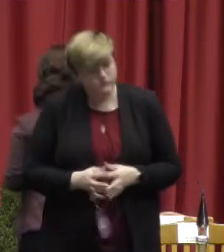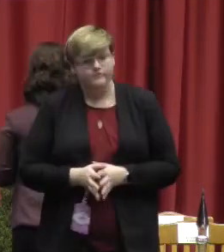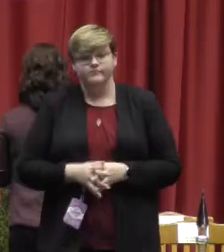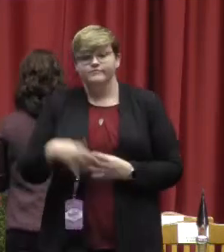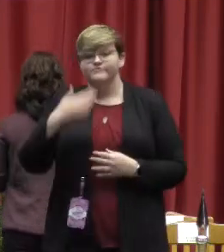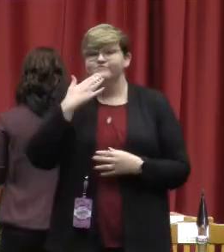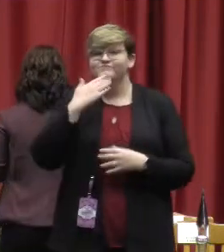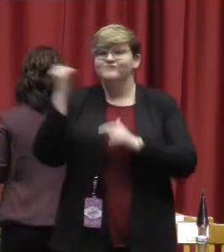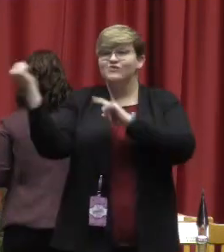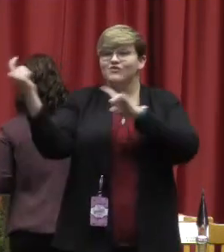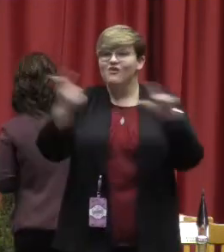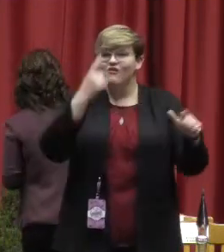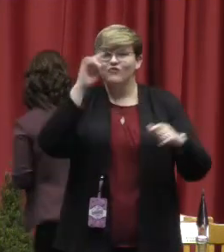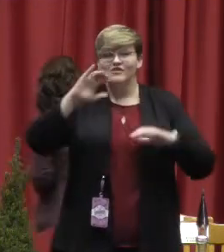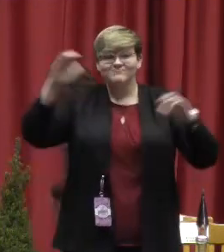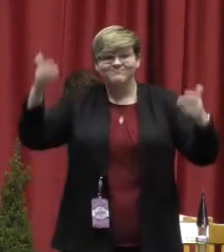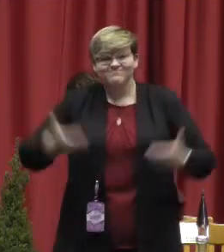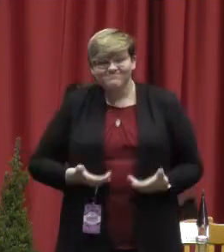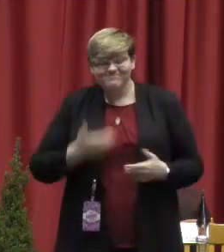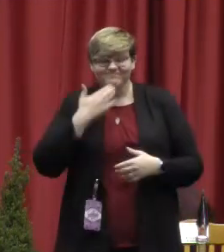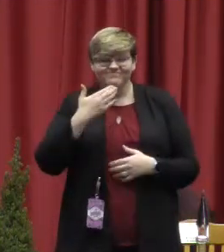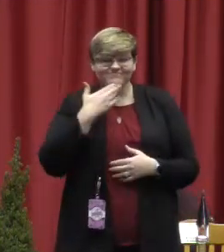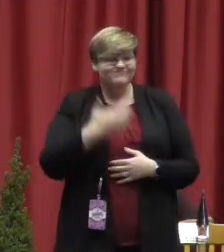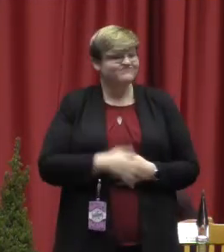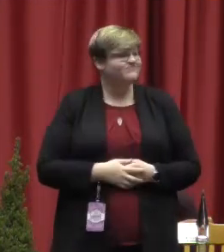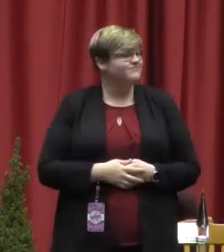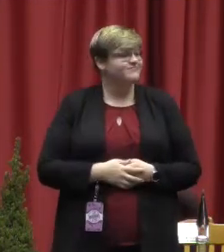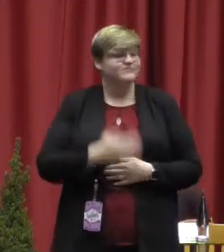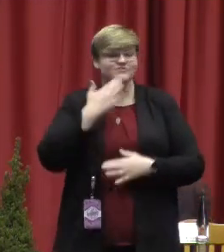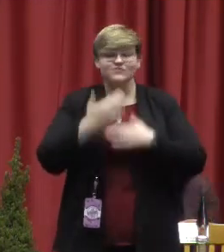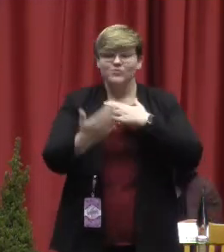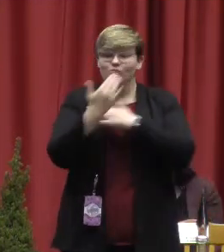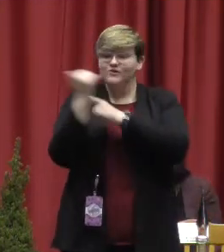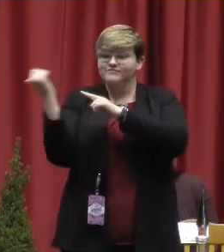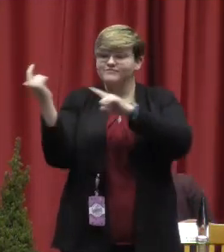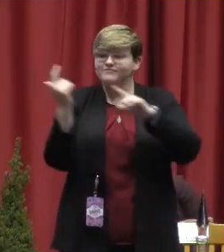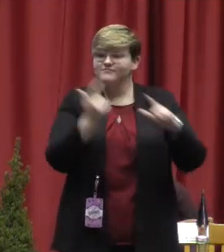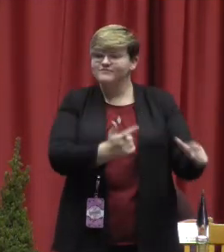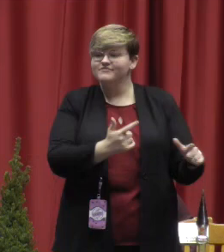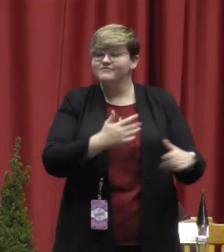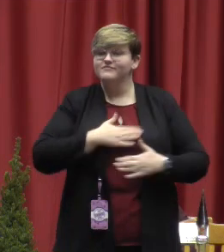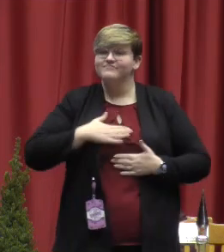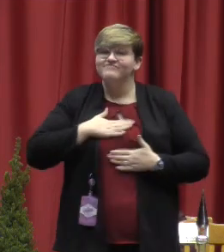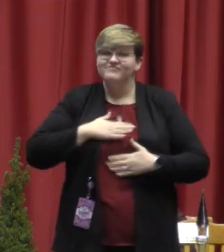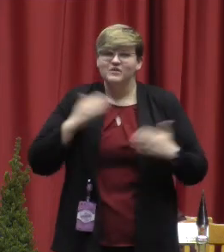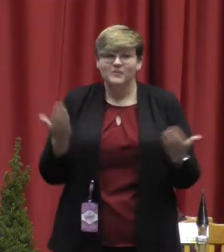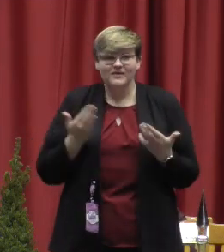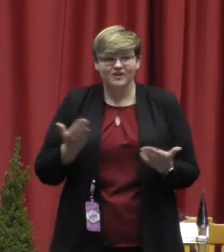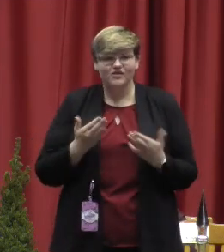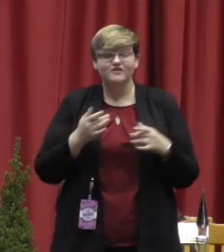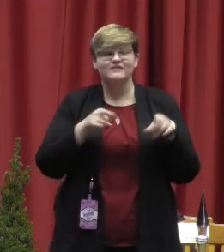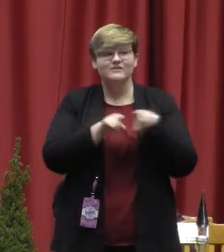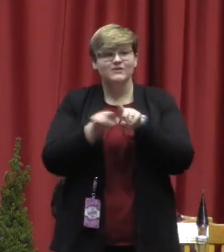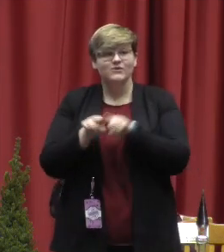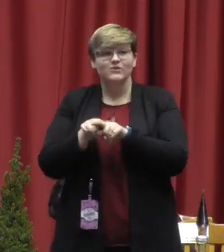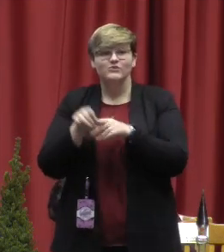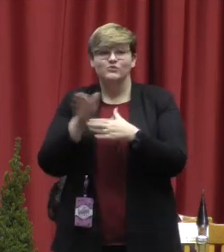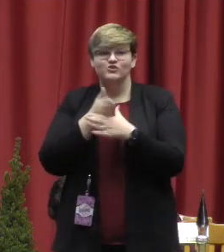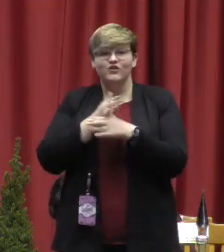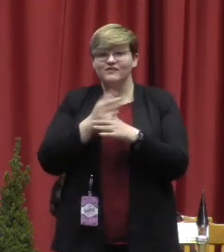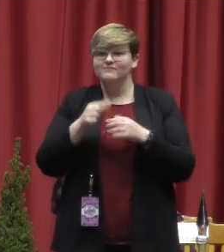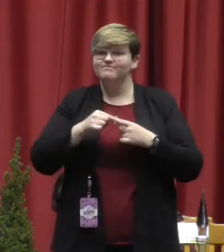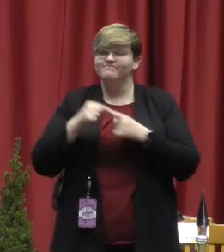Thank you, Riley, for that awesome introduction. Good morning, you all. It is a pleasure to be here as well as share